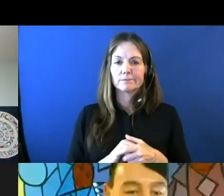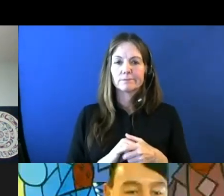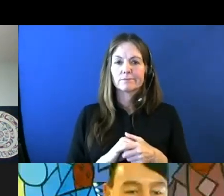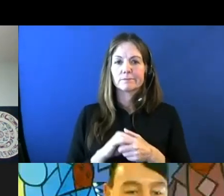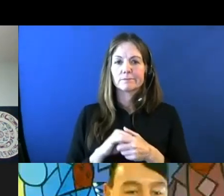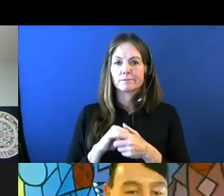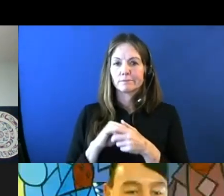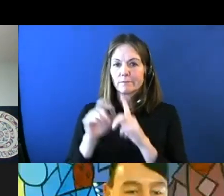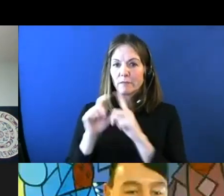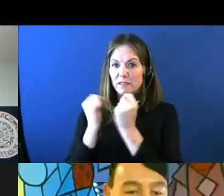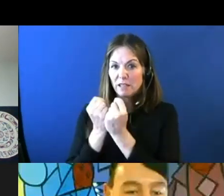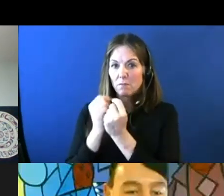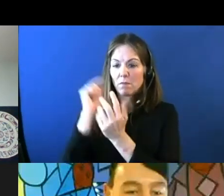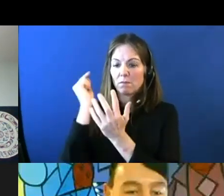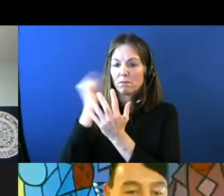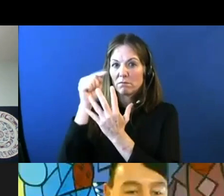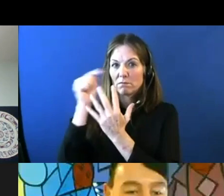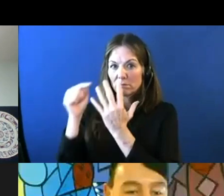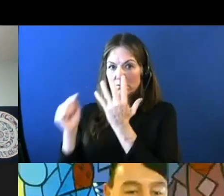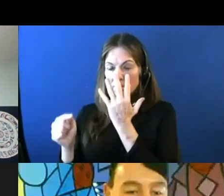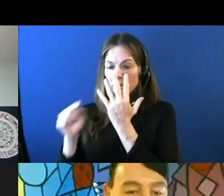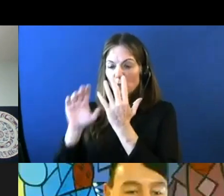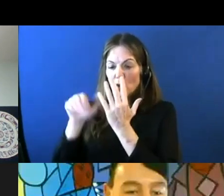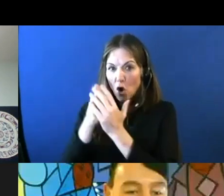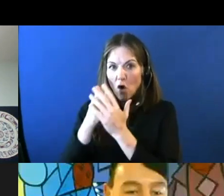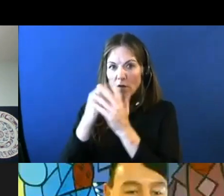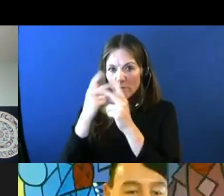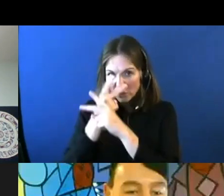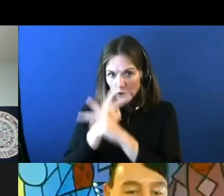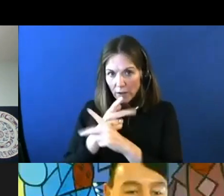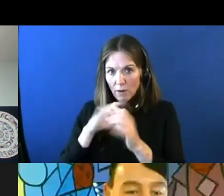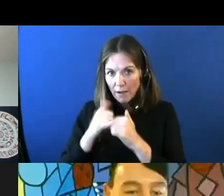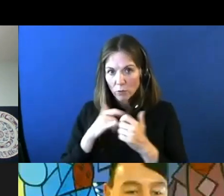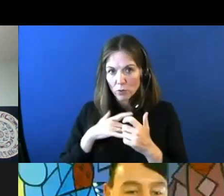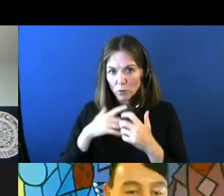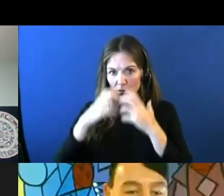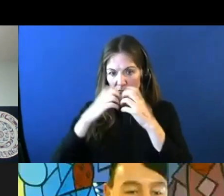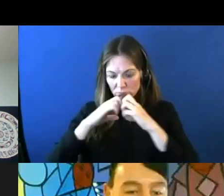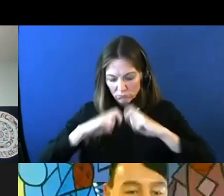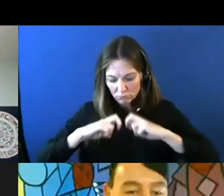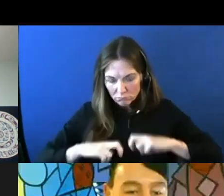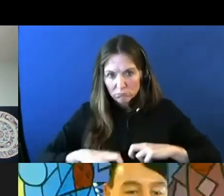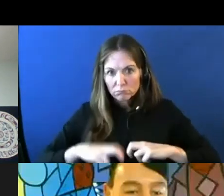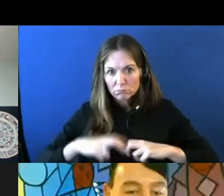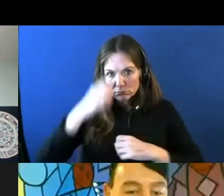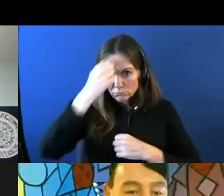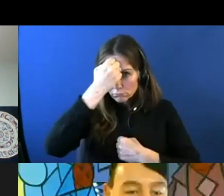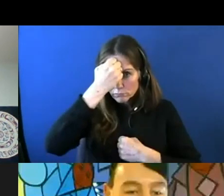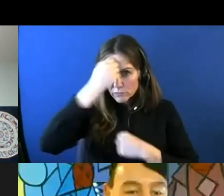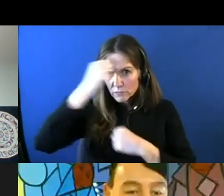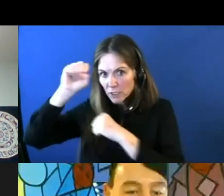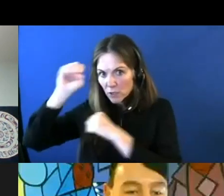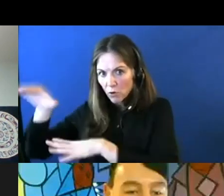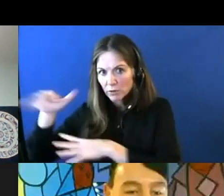own process of decolonizing themselves, from how we've all been trained in academia, we've